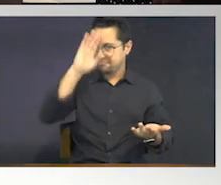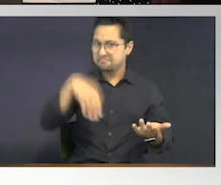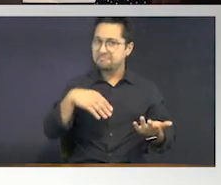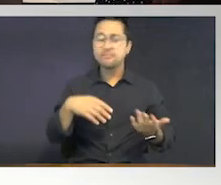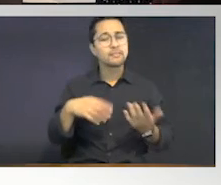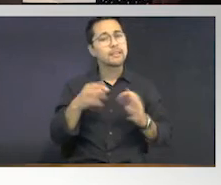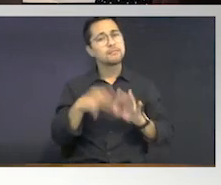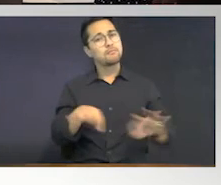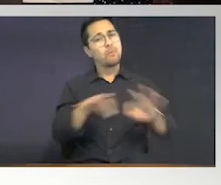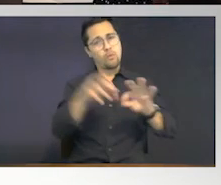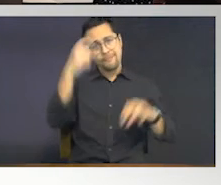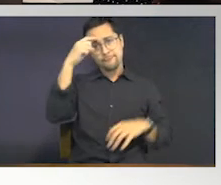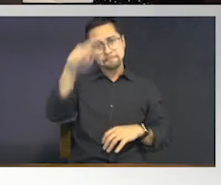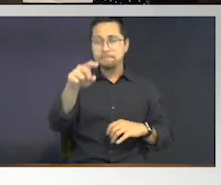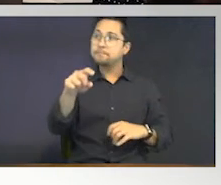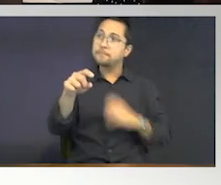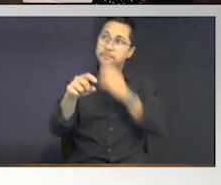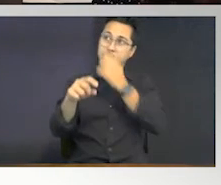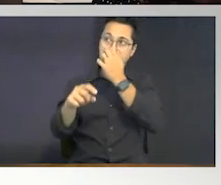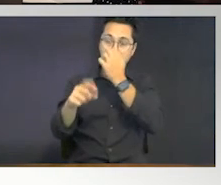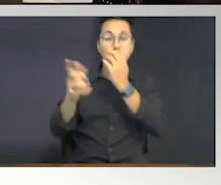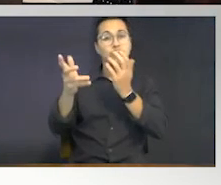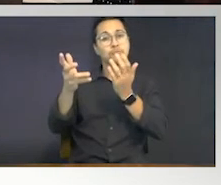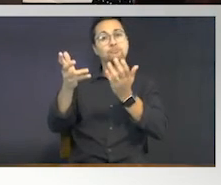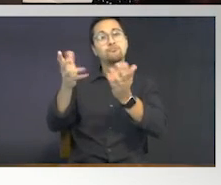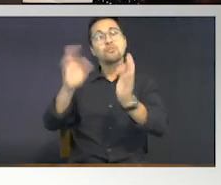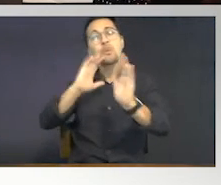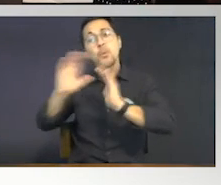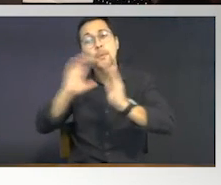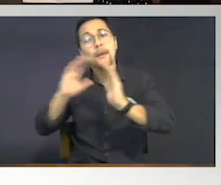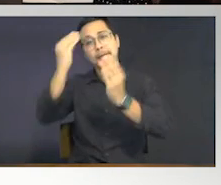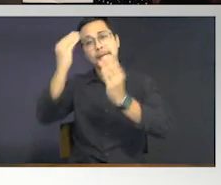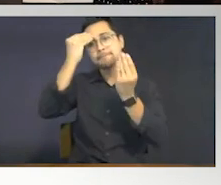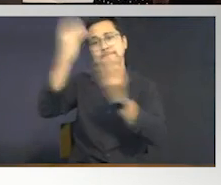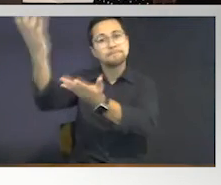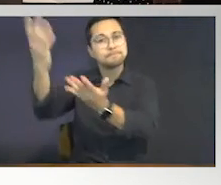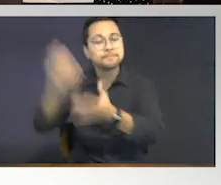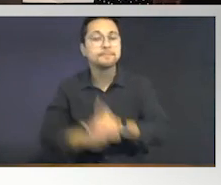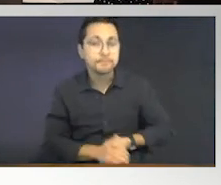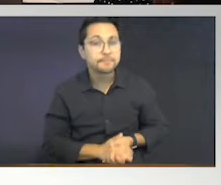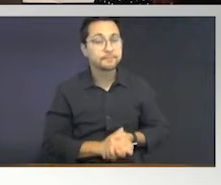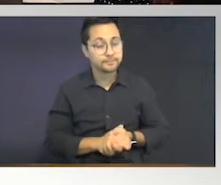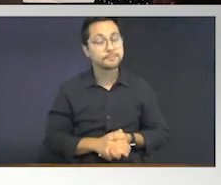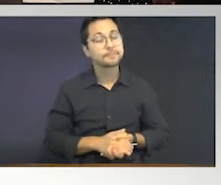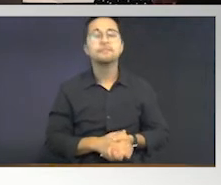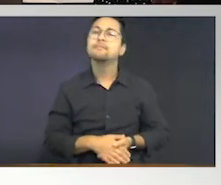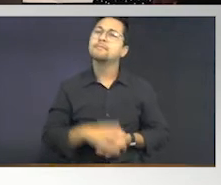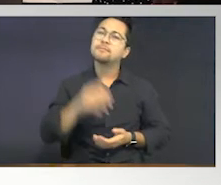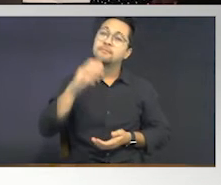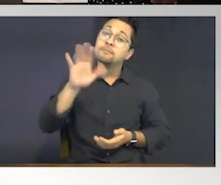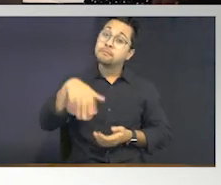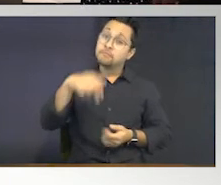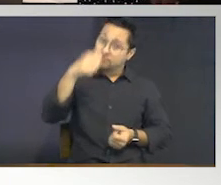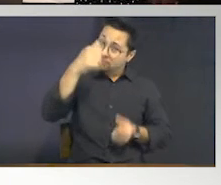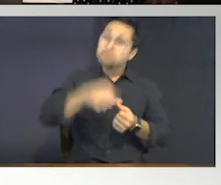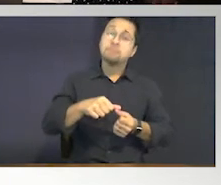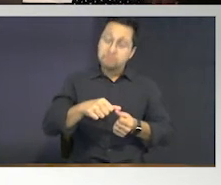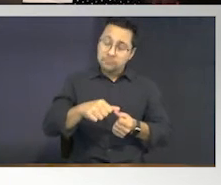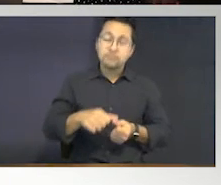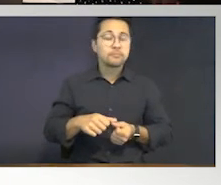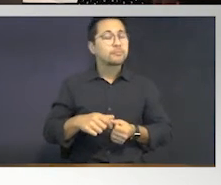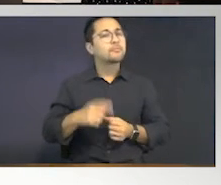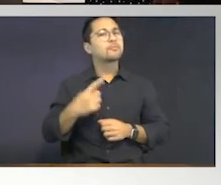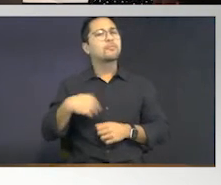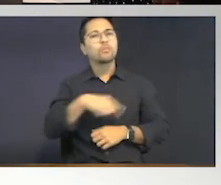important for you to be able to communicate across to other people. So don't forget, we